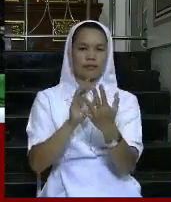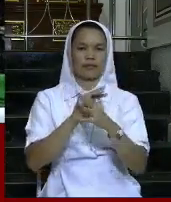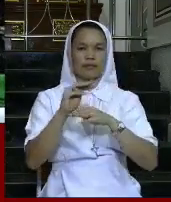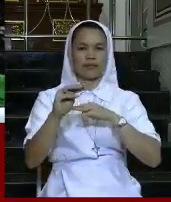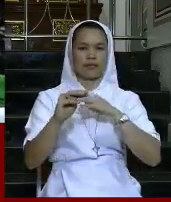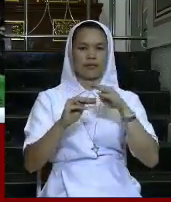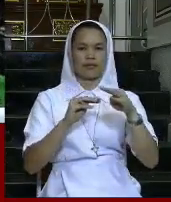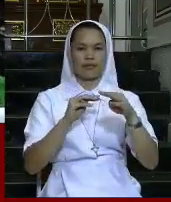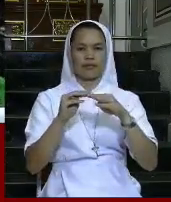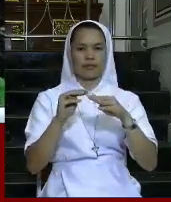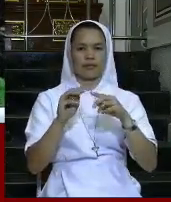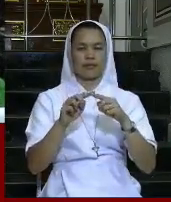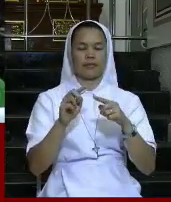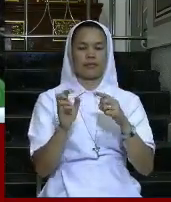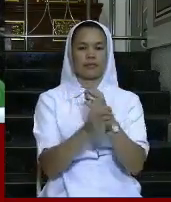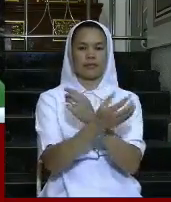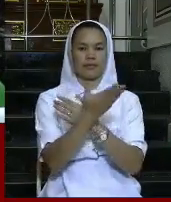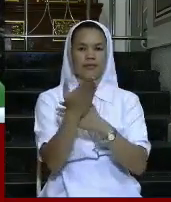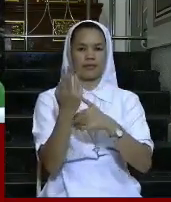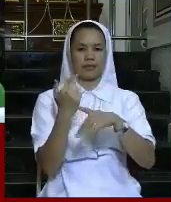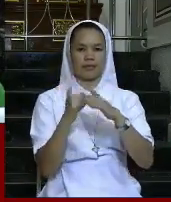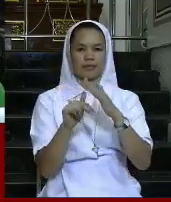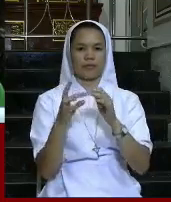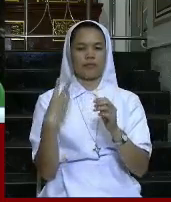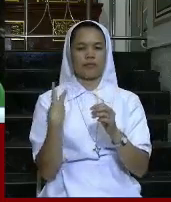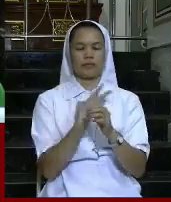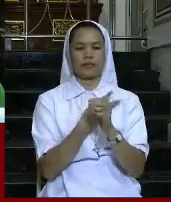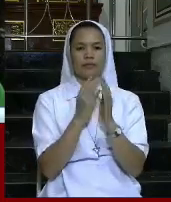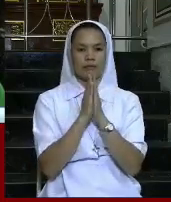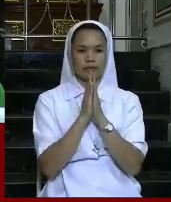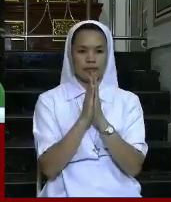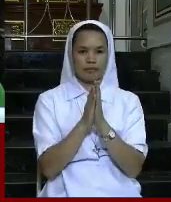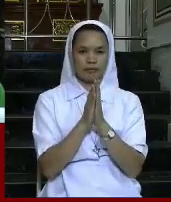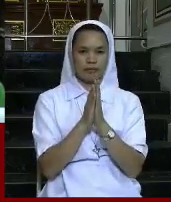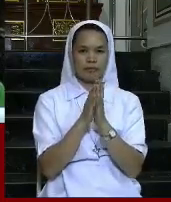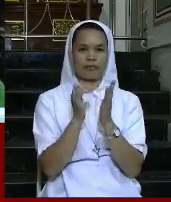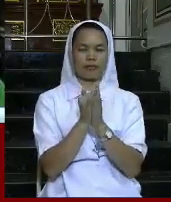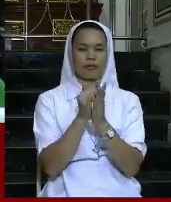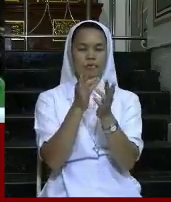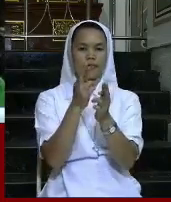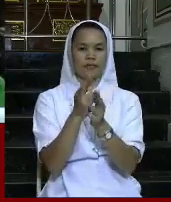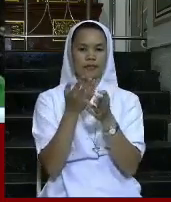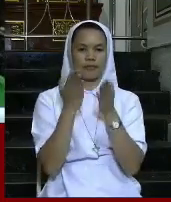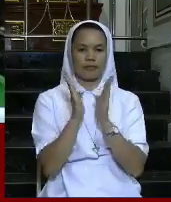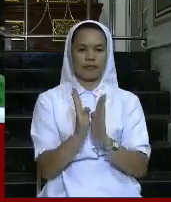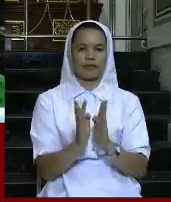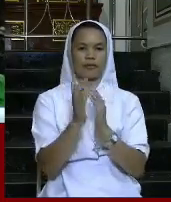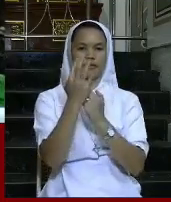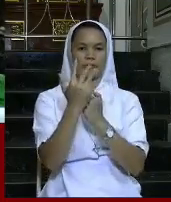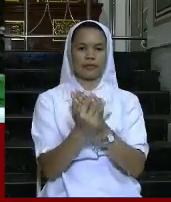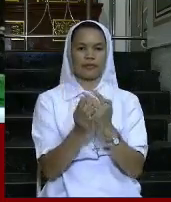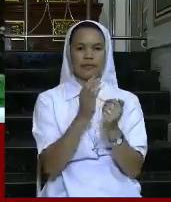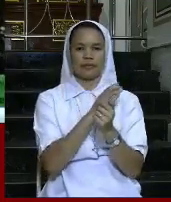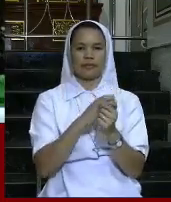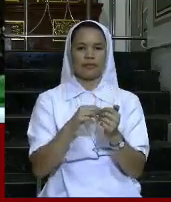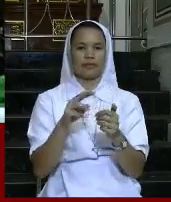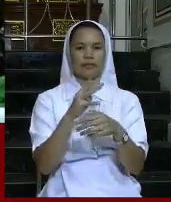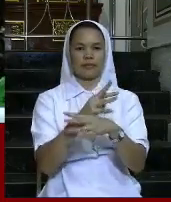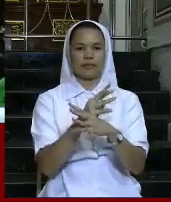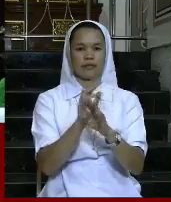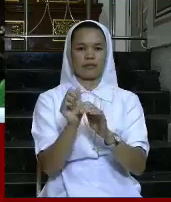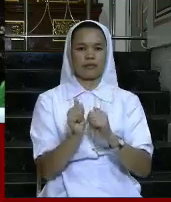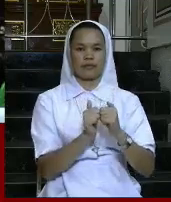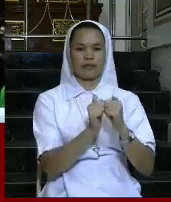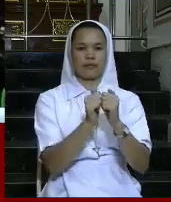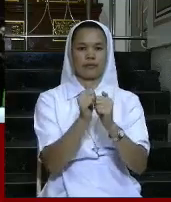to You. Humbly we pray that, partaking of the body and blood of Christ, we may be gathered